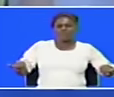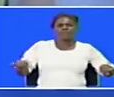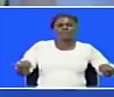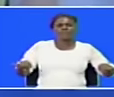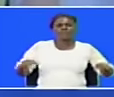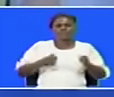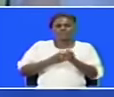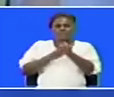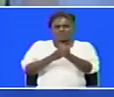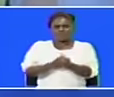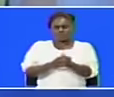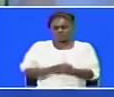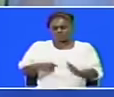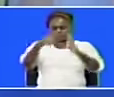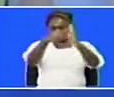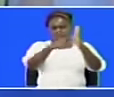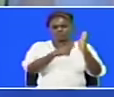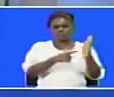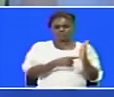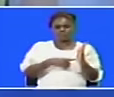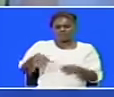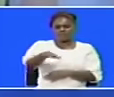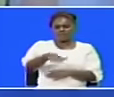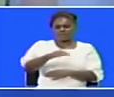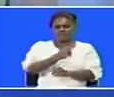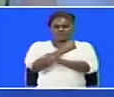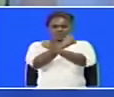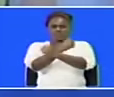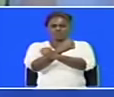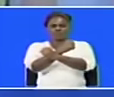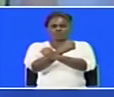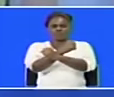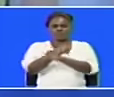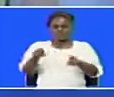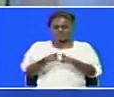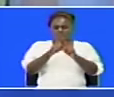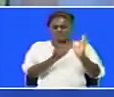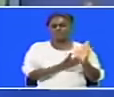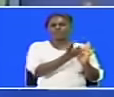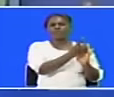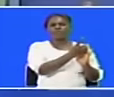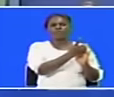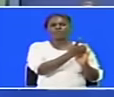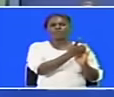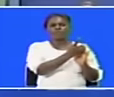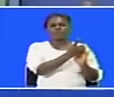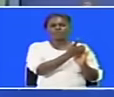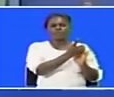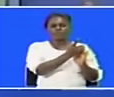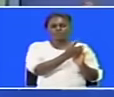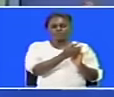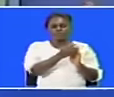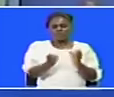our leadership on matters of environmental protection, and the development of renewable